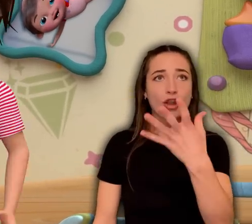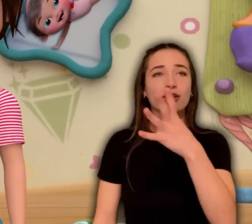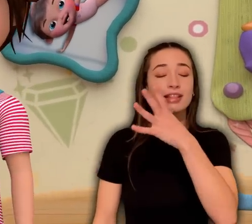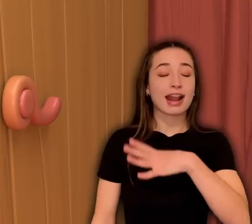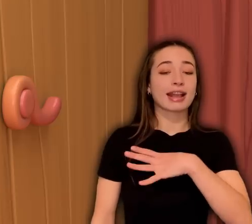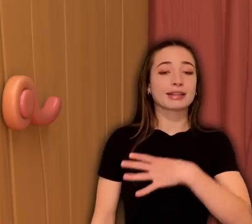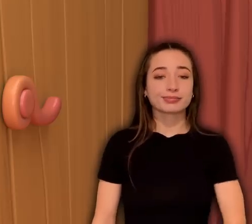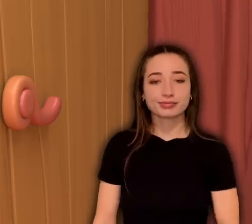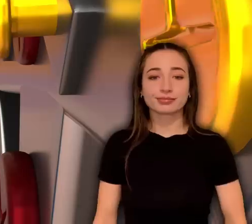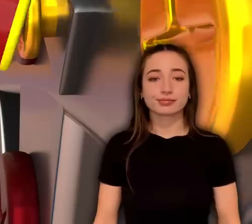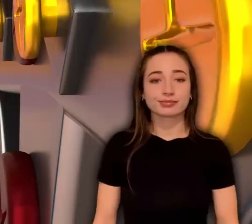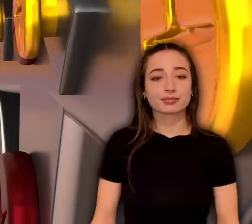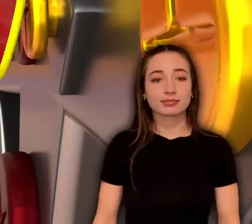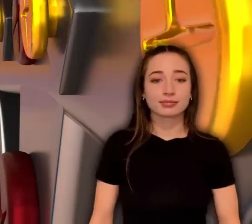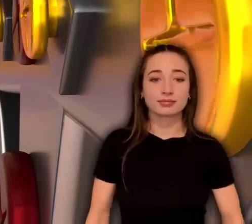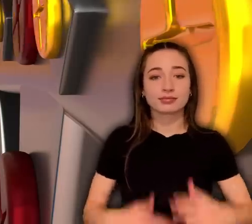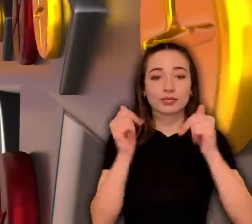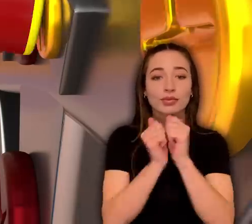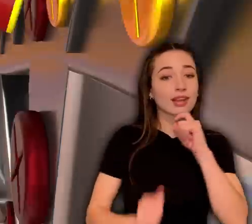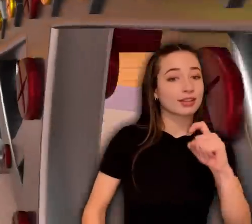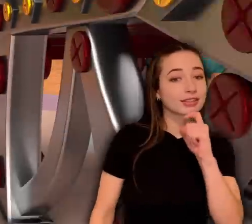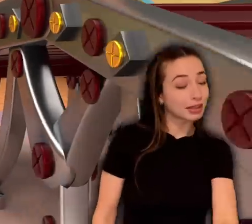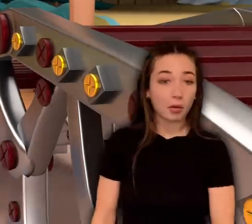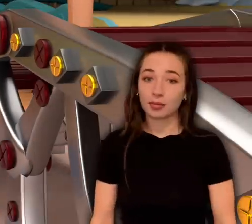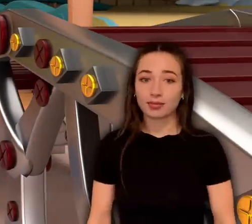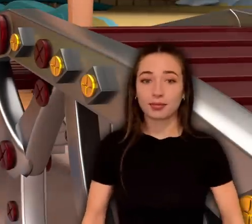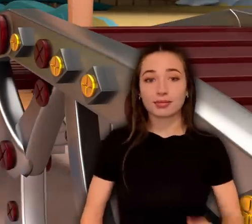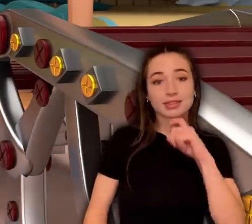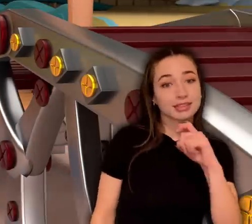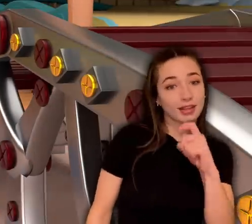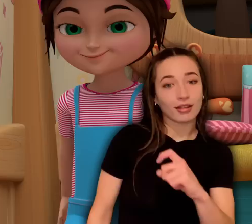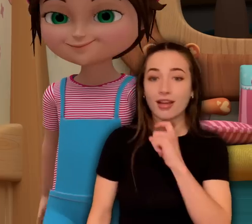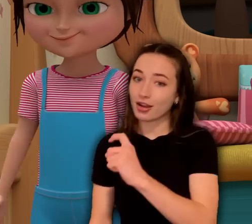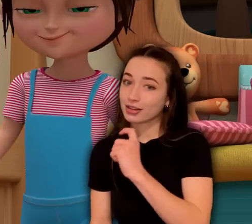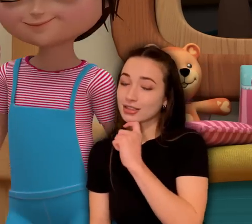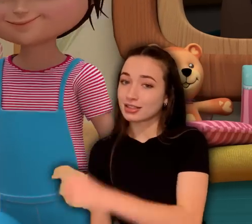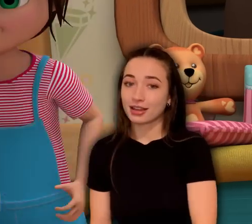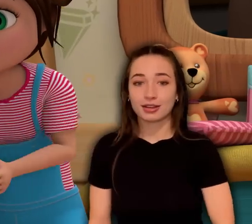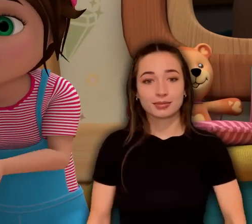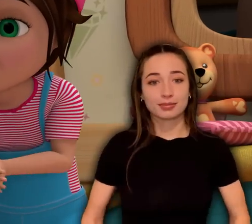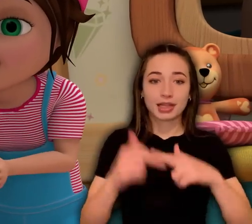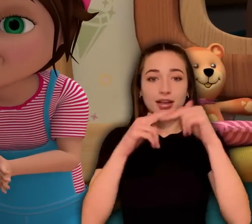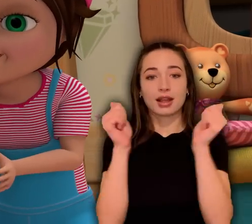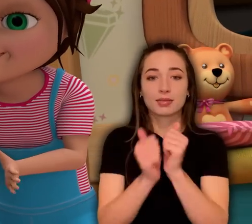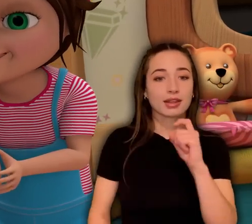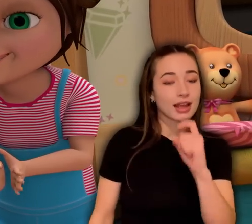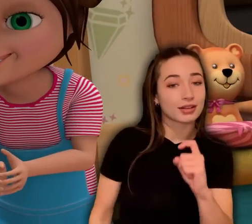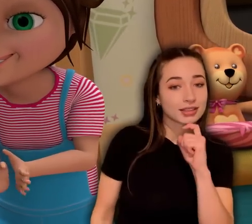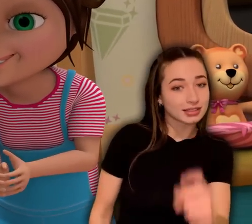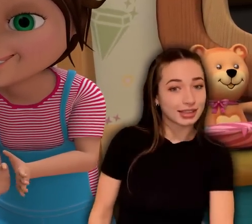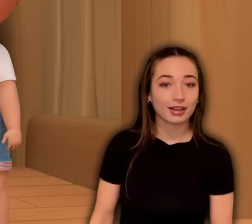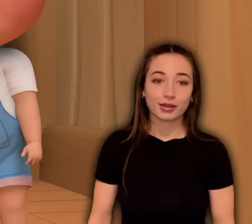My Fair Lady build it up with Iron and Steel Iron and Steel Iron and Steel build